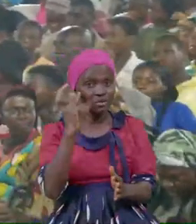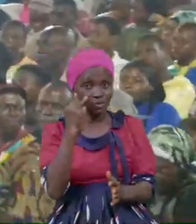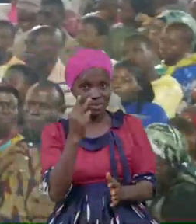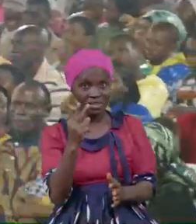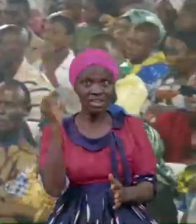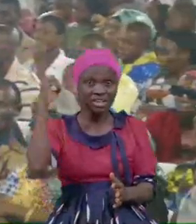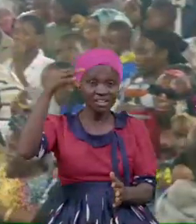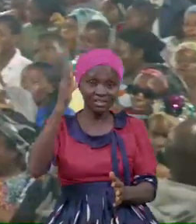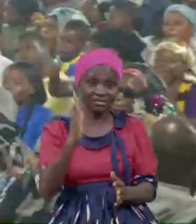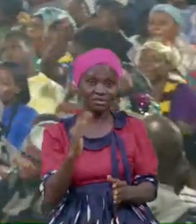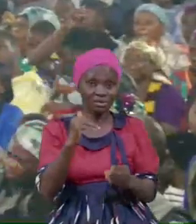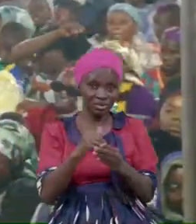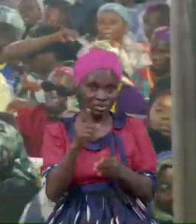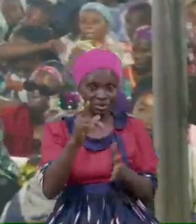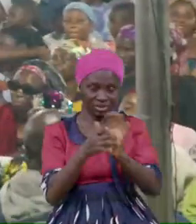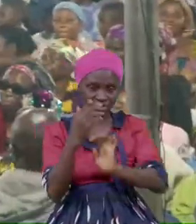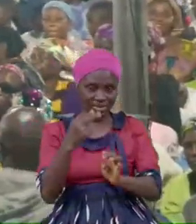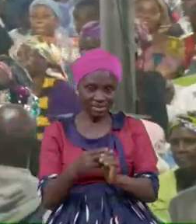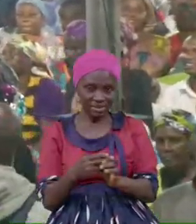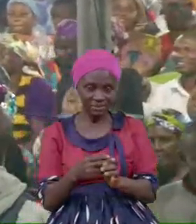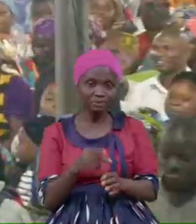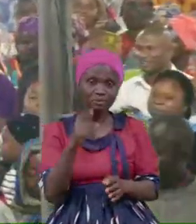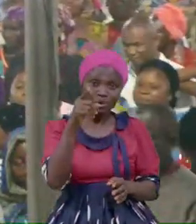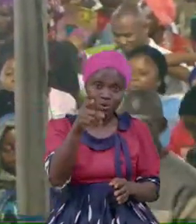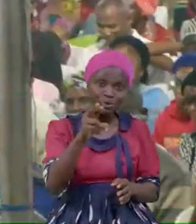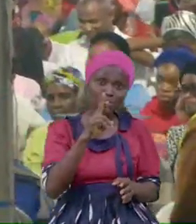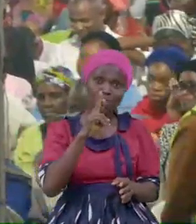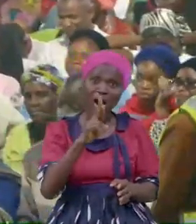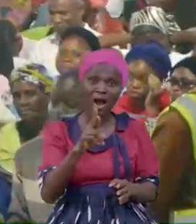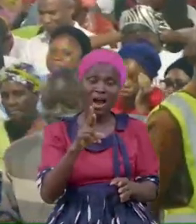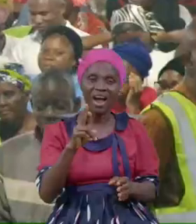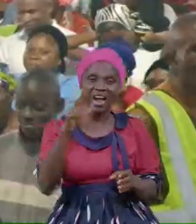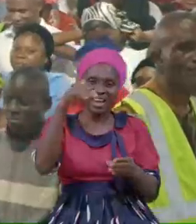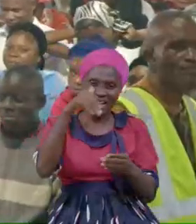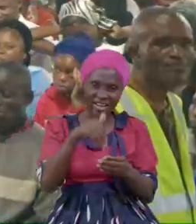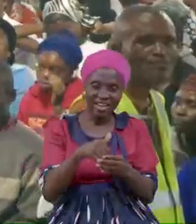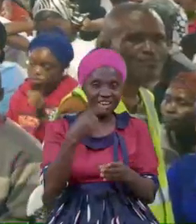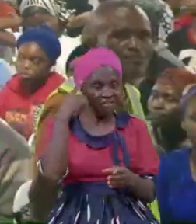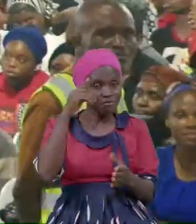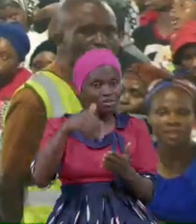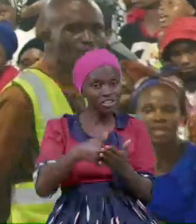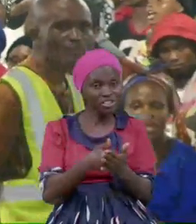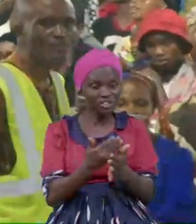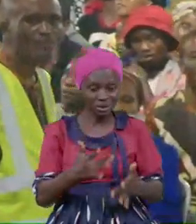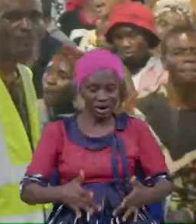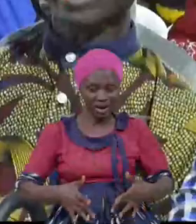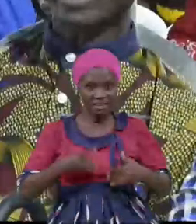life. Something that never happened before is happening tonight.